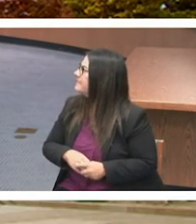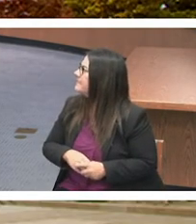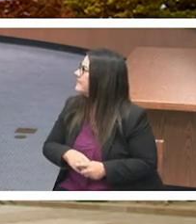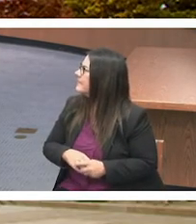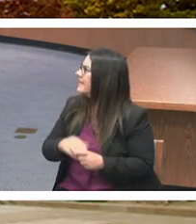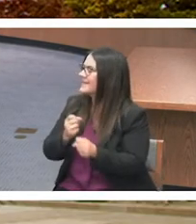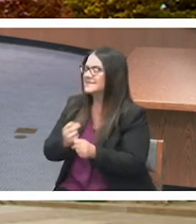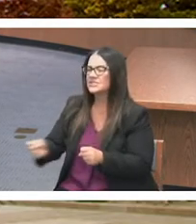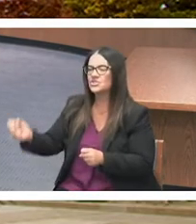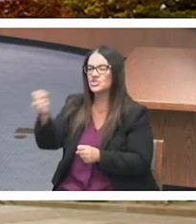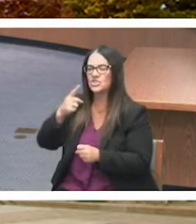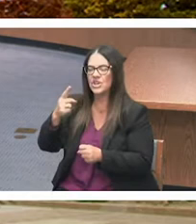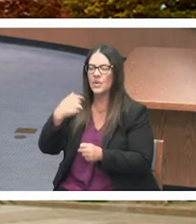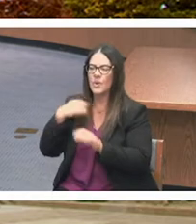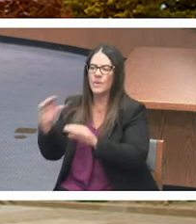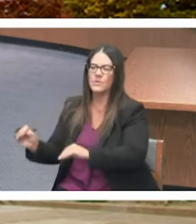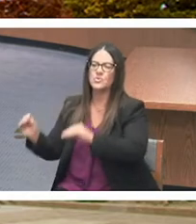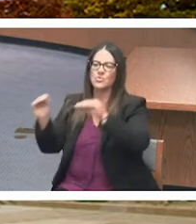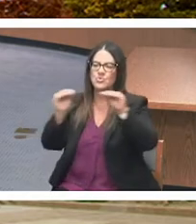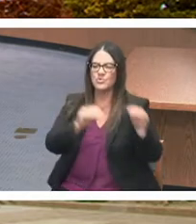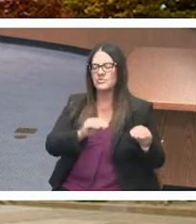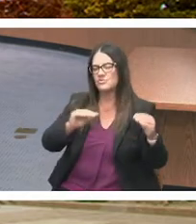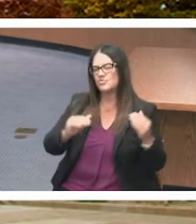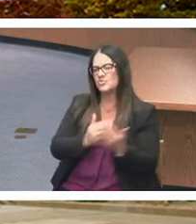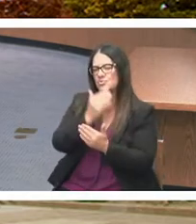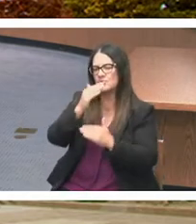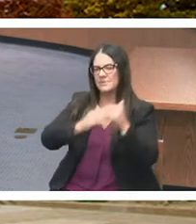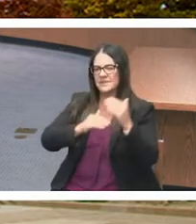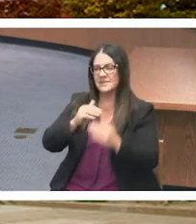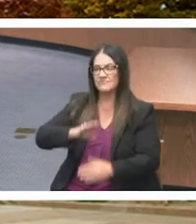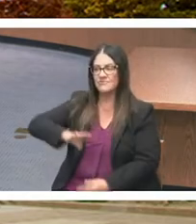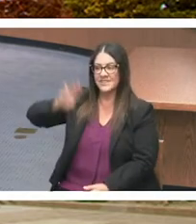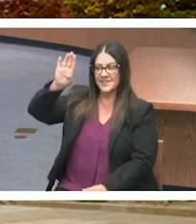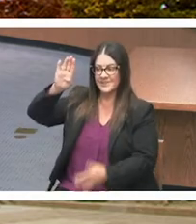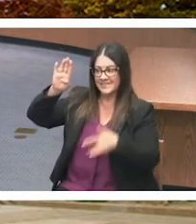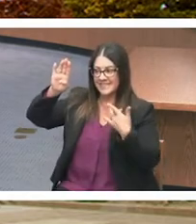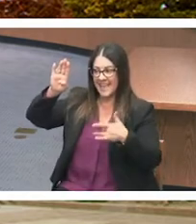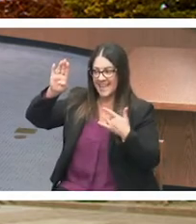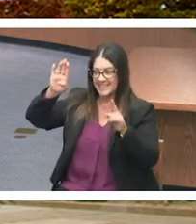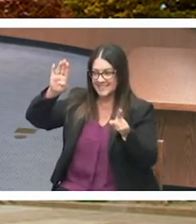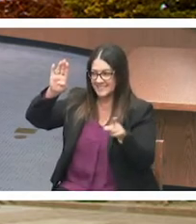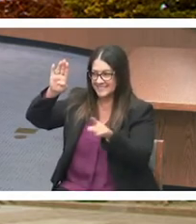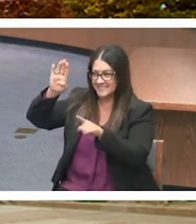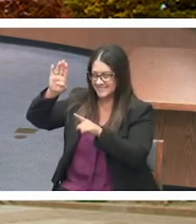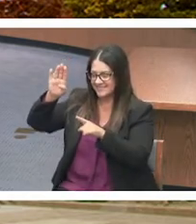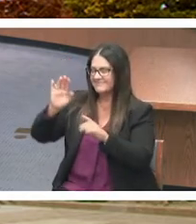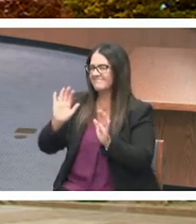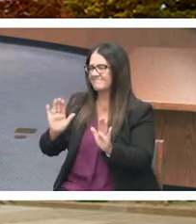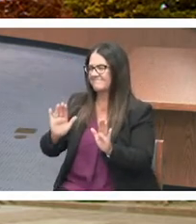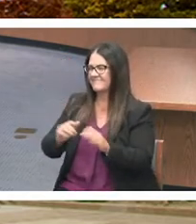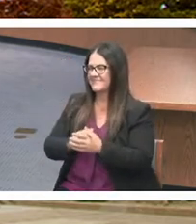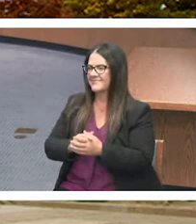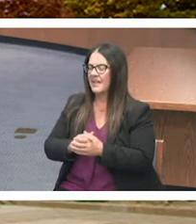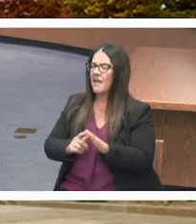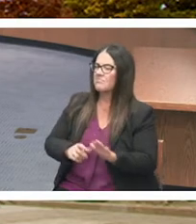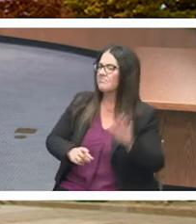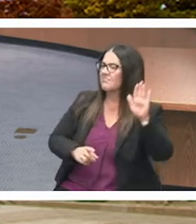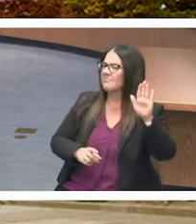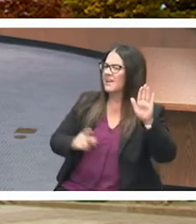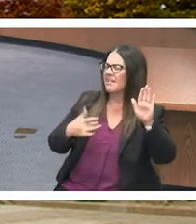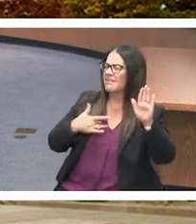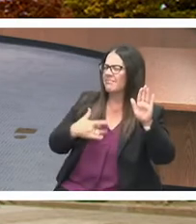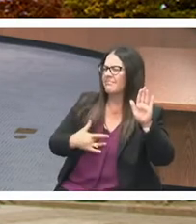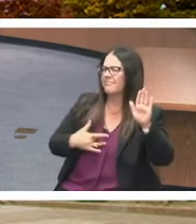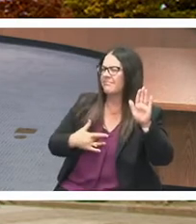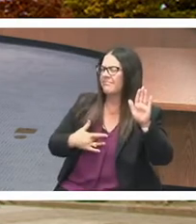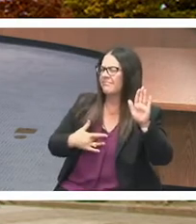Next year, we are moving to a new building. Raise your hand if you're excited about that. Some of you. Raise your hand if you're a little bit ambivalent